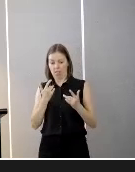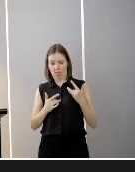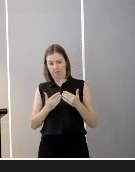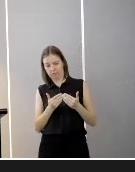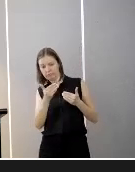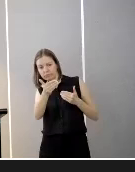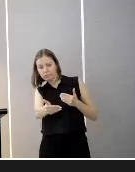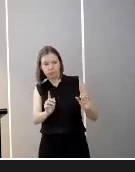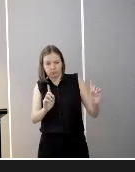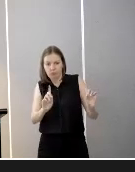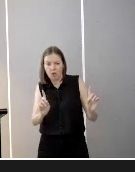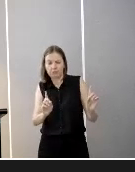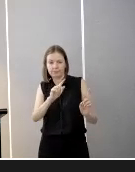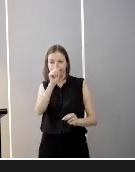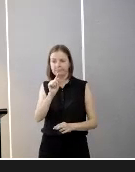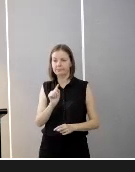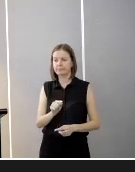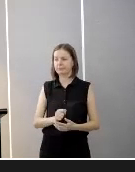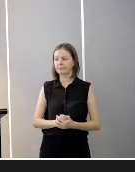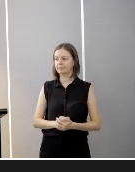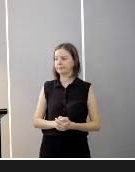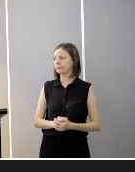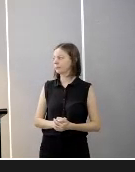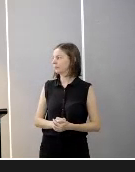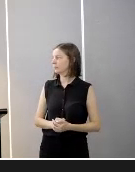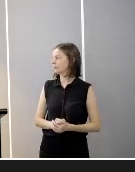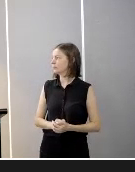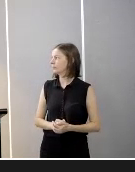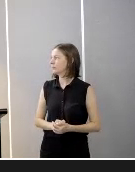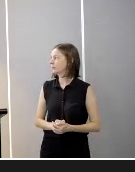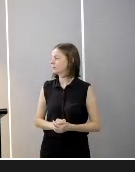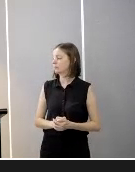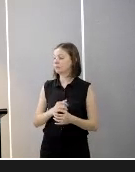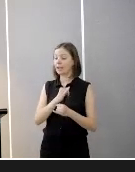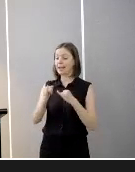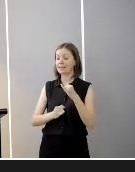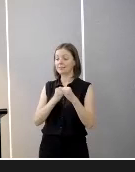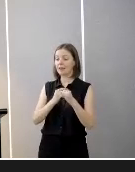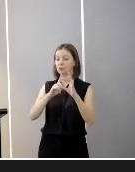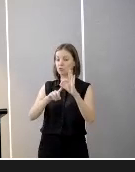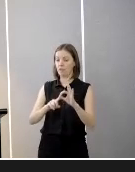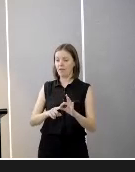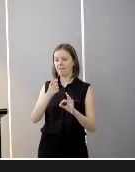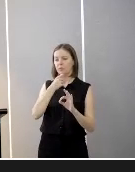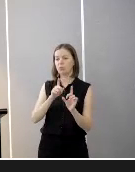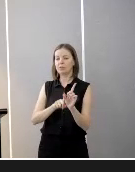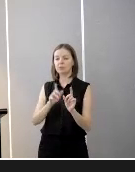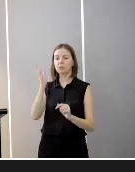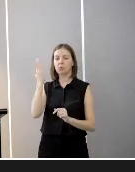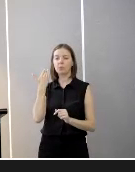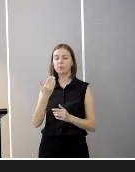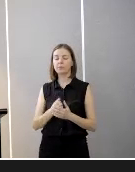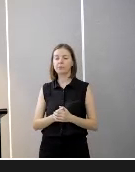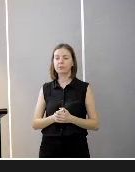going to look like? Next slide. So this is an international survey from a couple of years ago, which